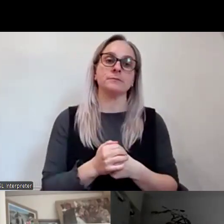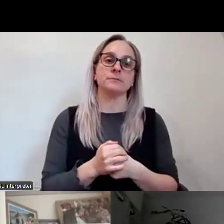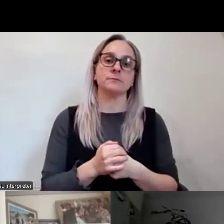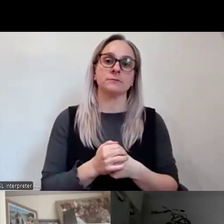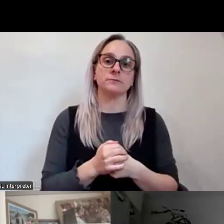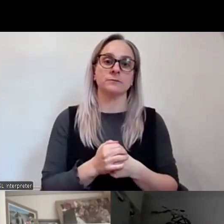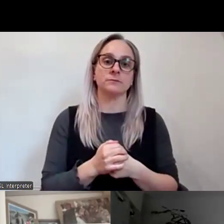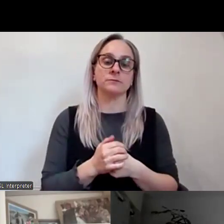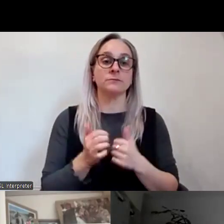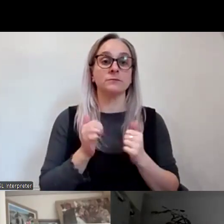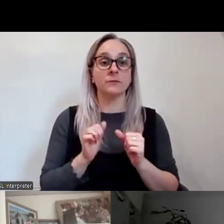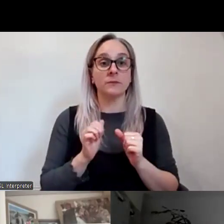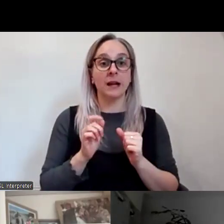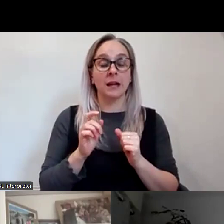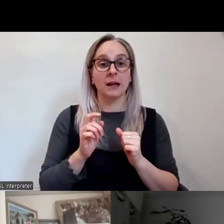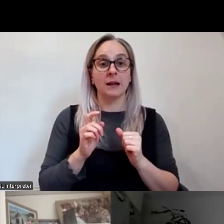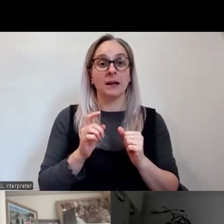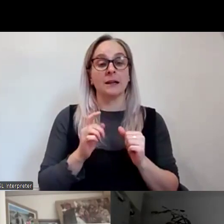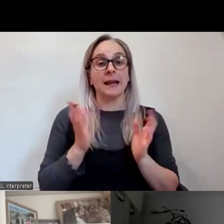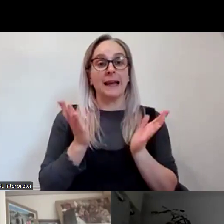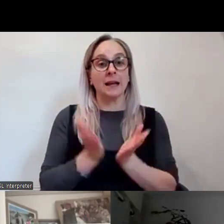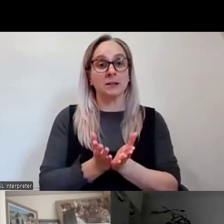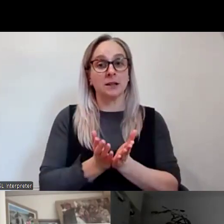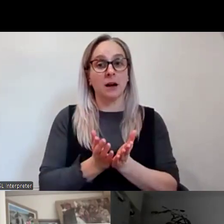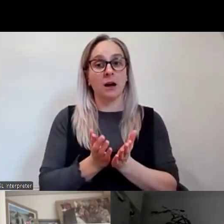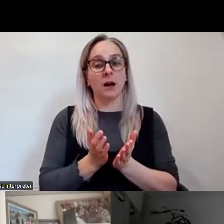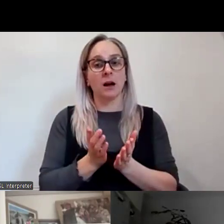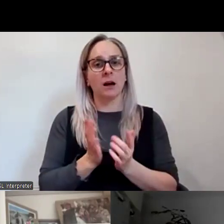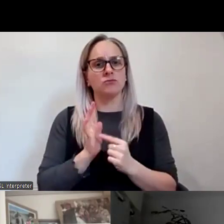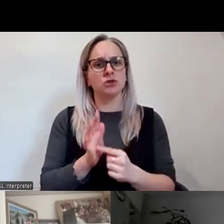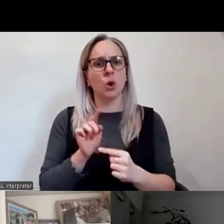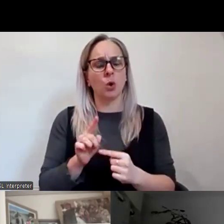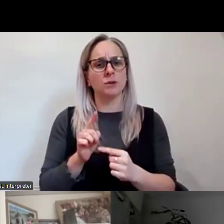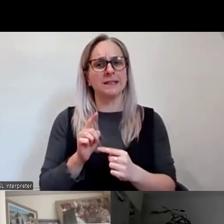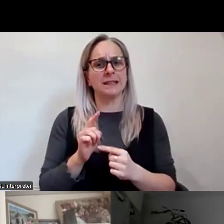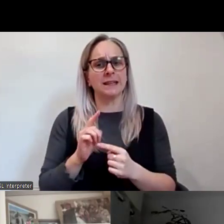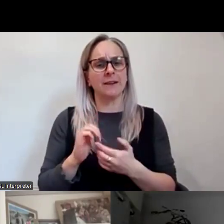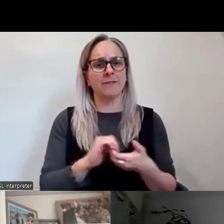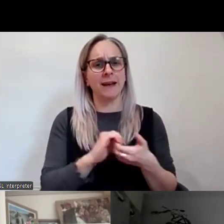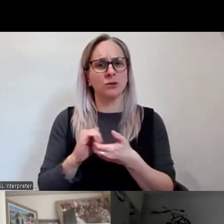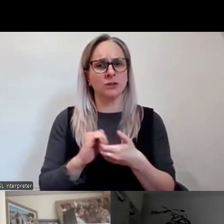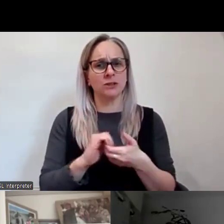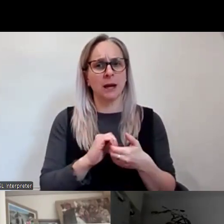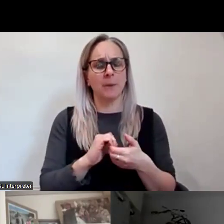Kanchan has asked, in India, it shows your partner is achieving Clore Fellowship. However, while checking the website,